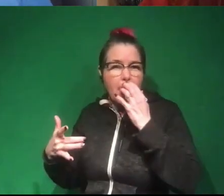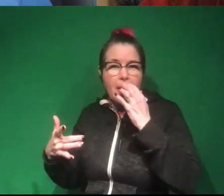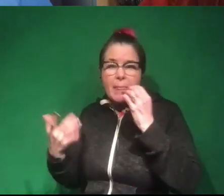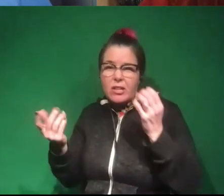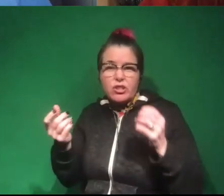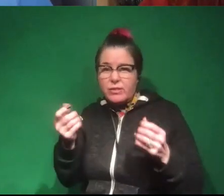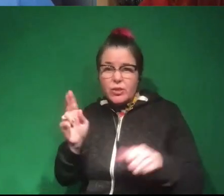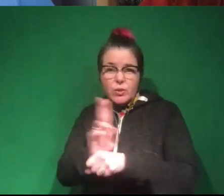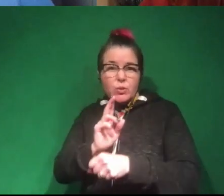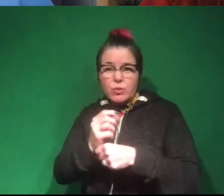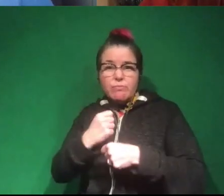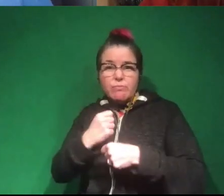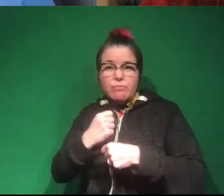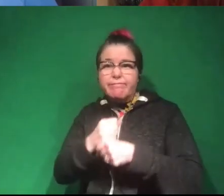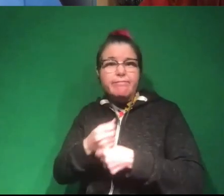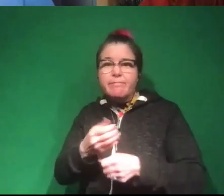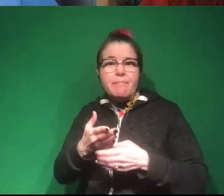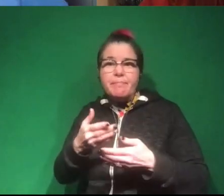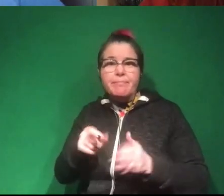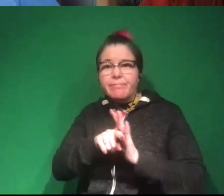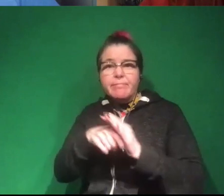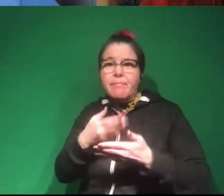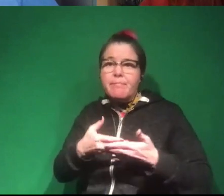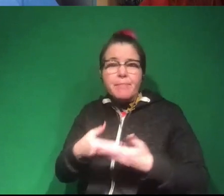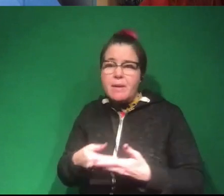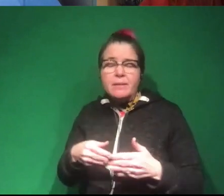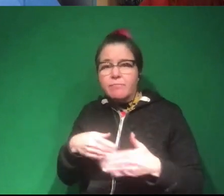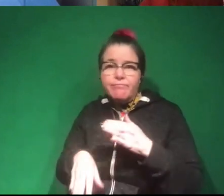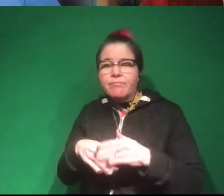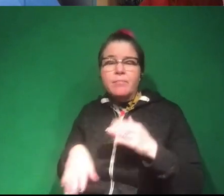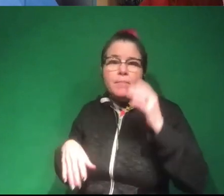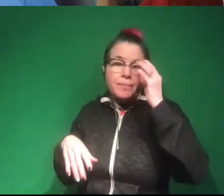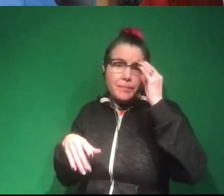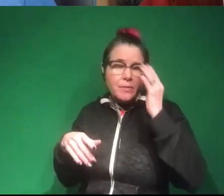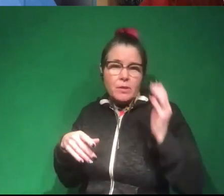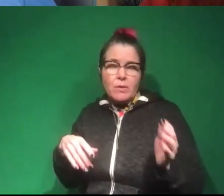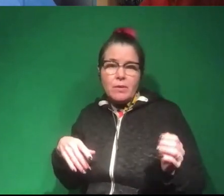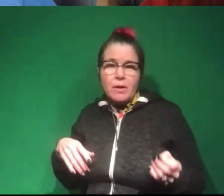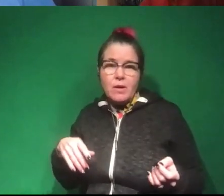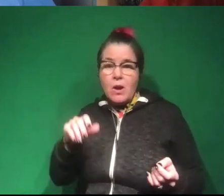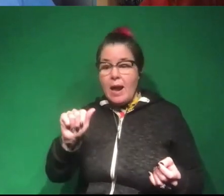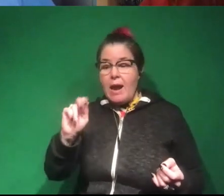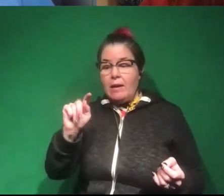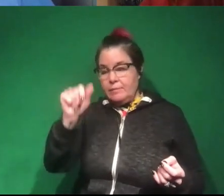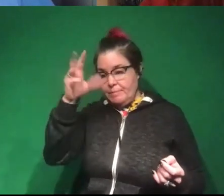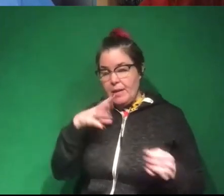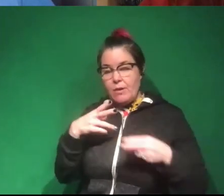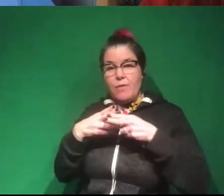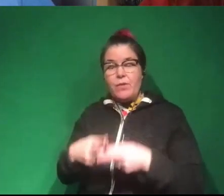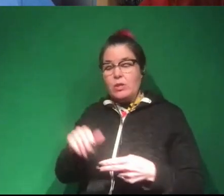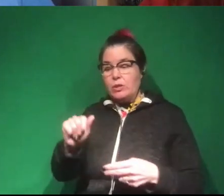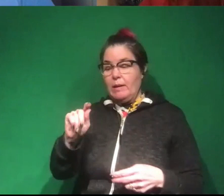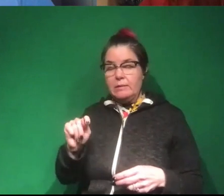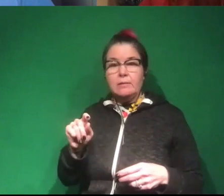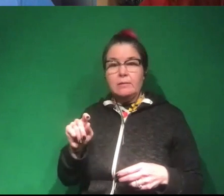that are useful for reproduction and not much more. So in Ant-Man, he refers to ants a lot of